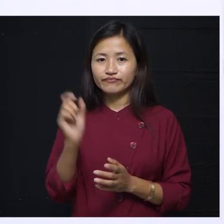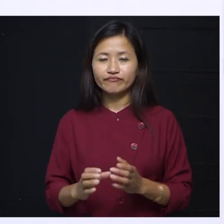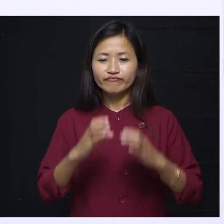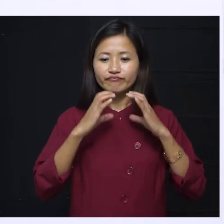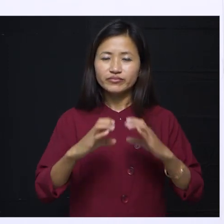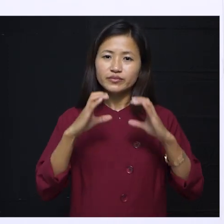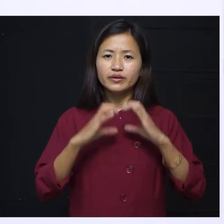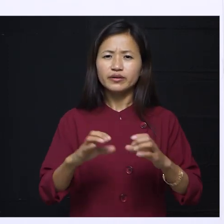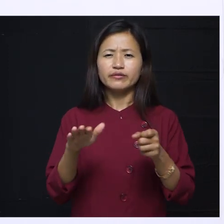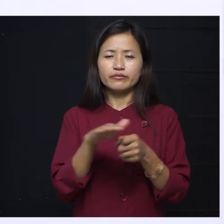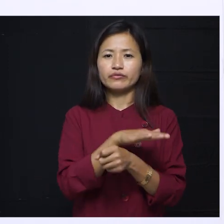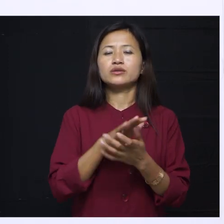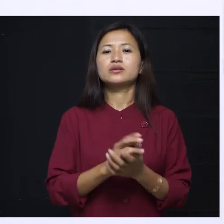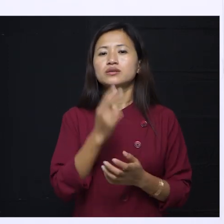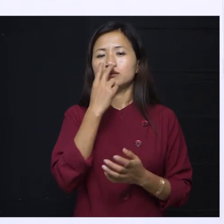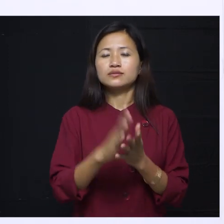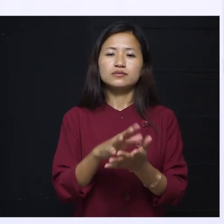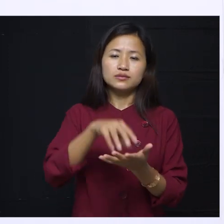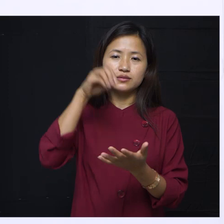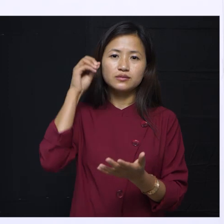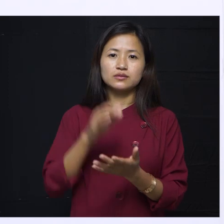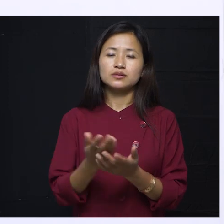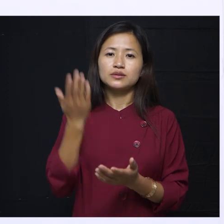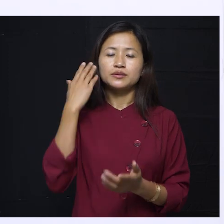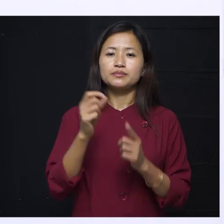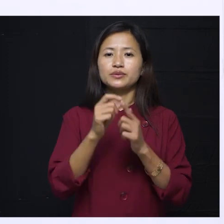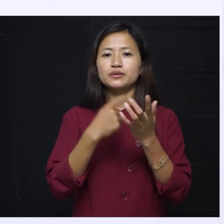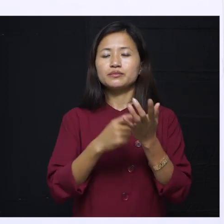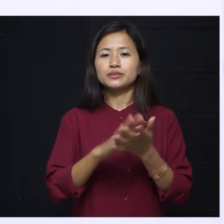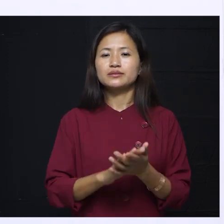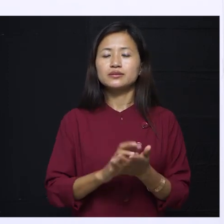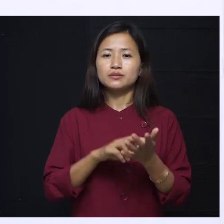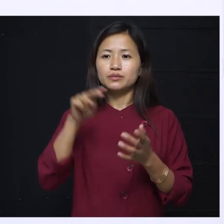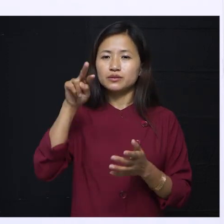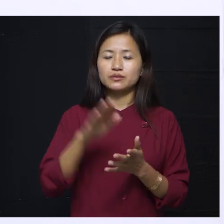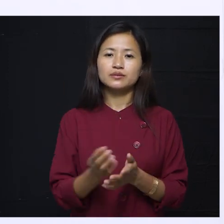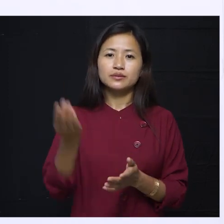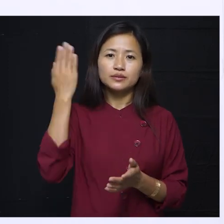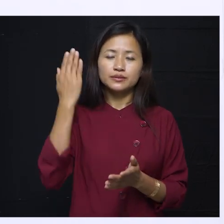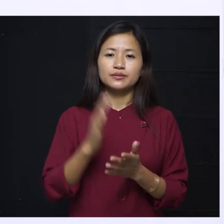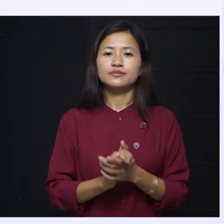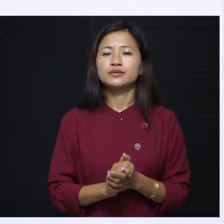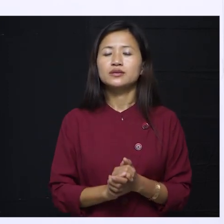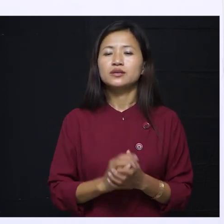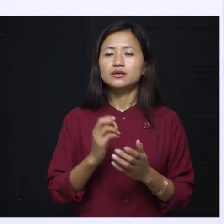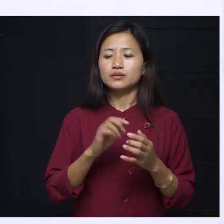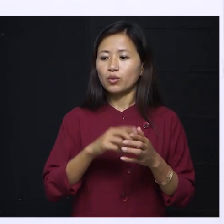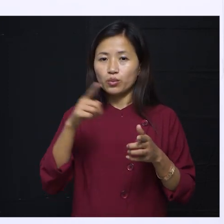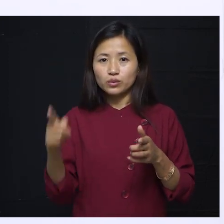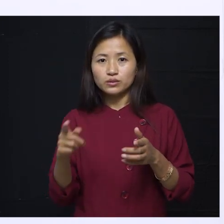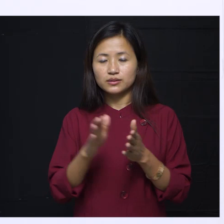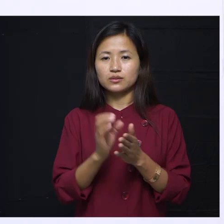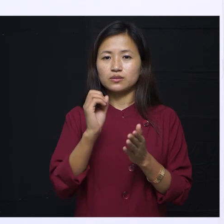carefully. We have learned in the previous class that pre means before, so the opposite of prefix is suffix.